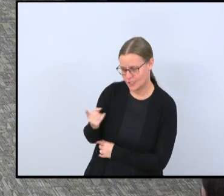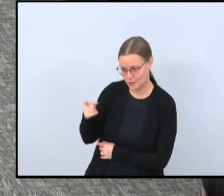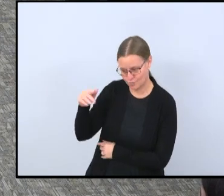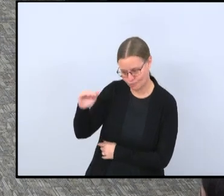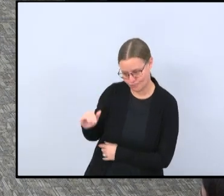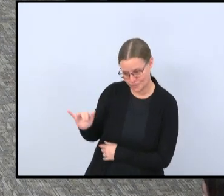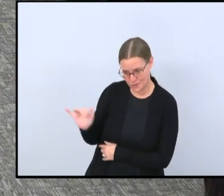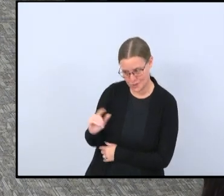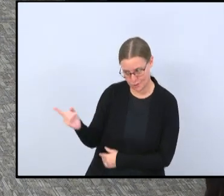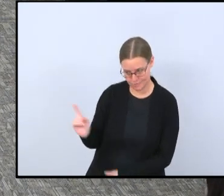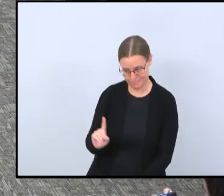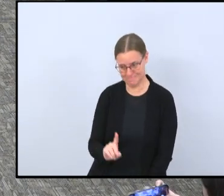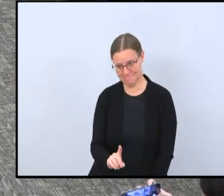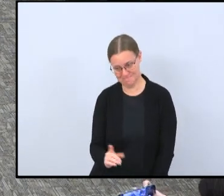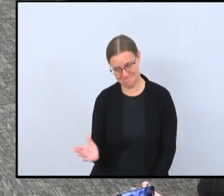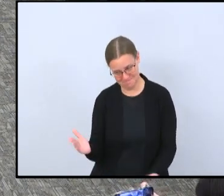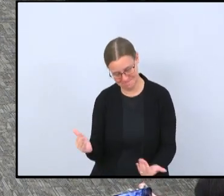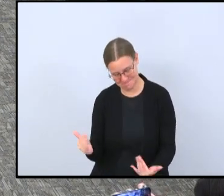size.